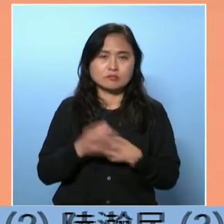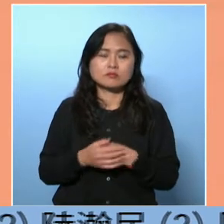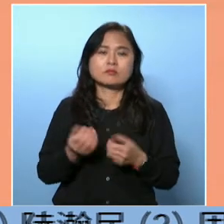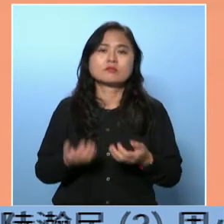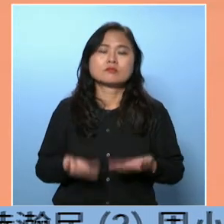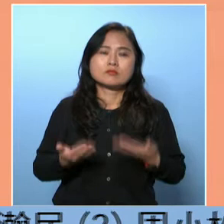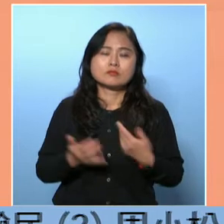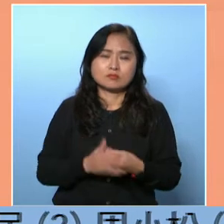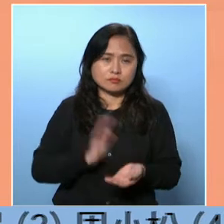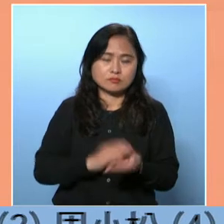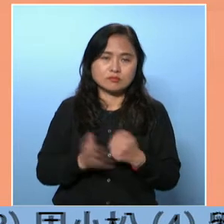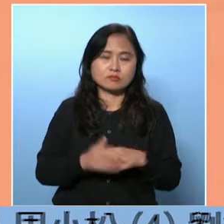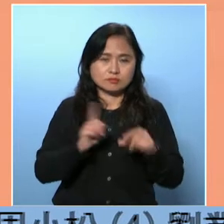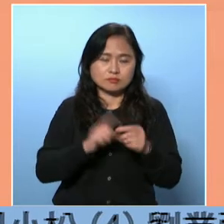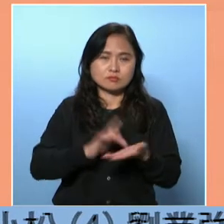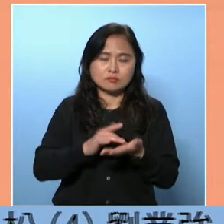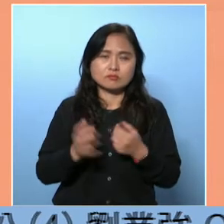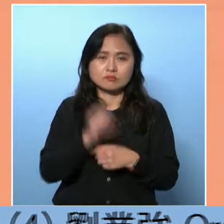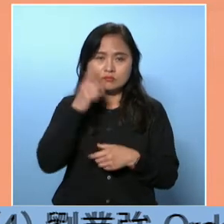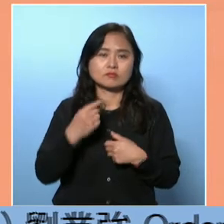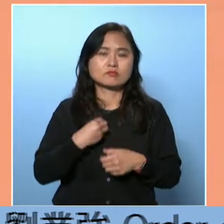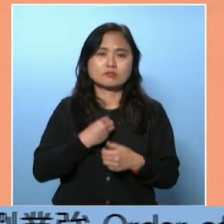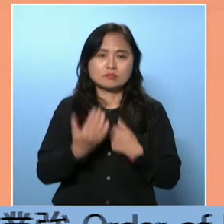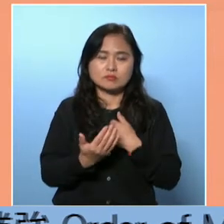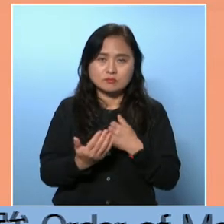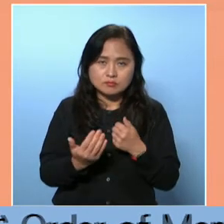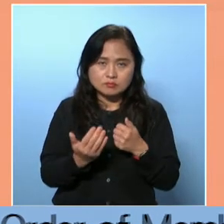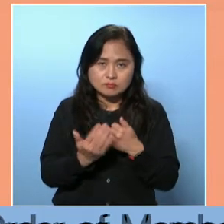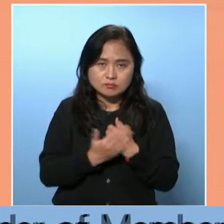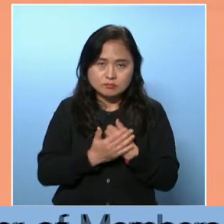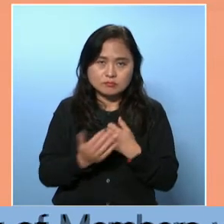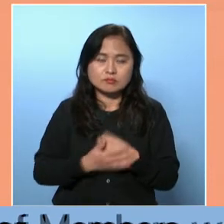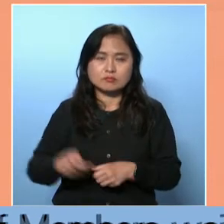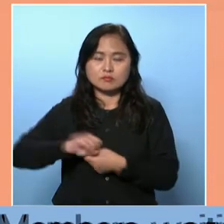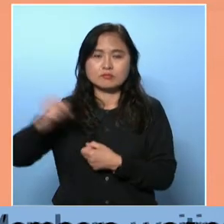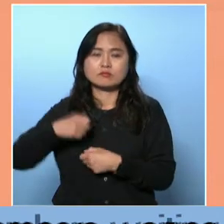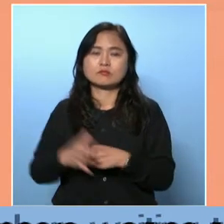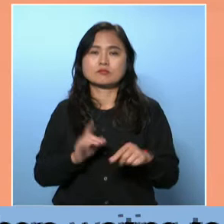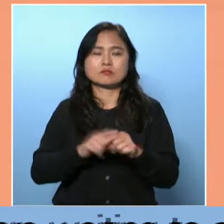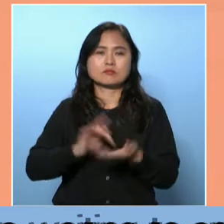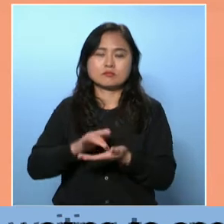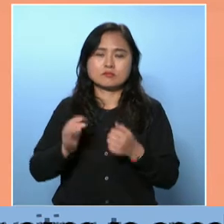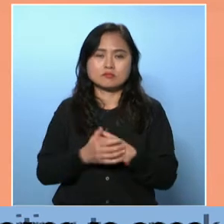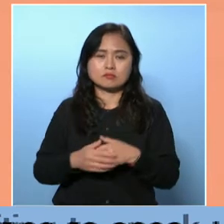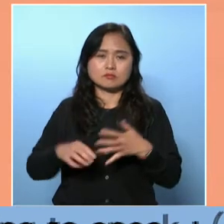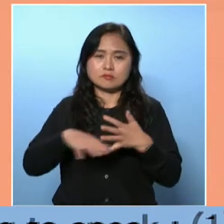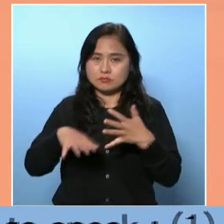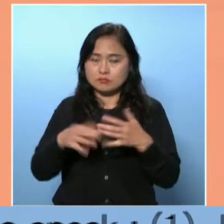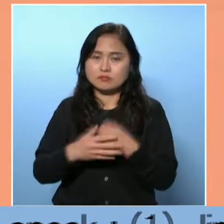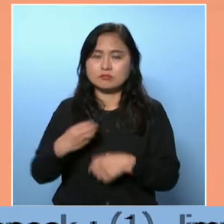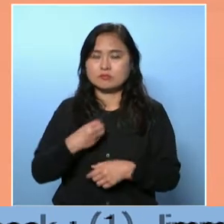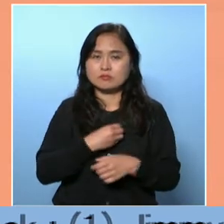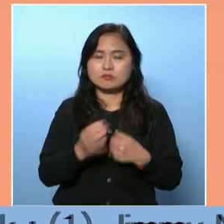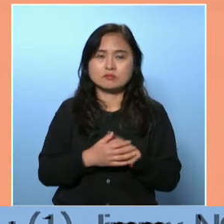capacity. We should use Chinese and Western medicine cooperation for treating of